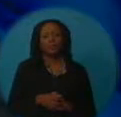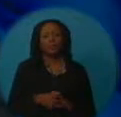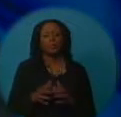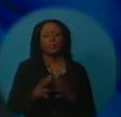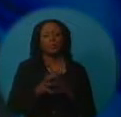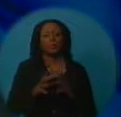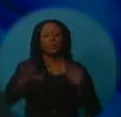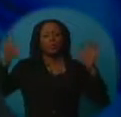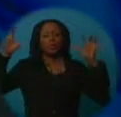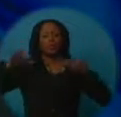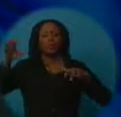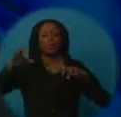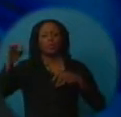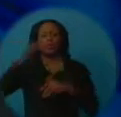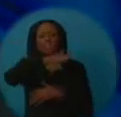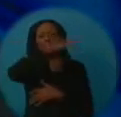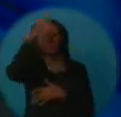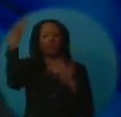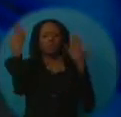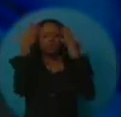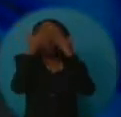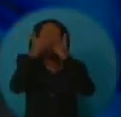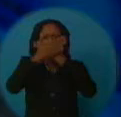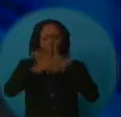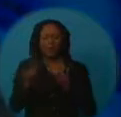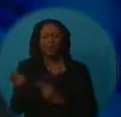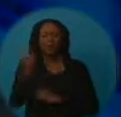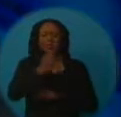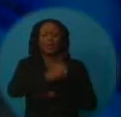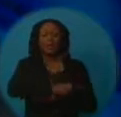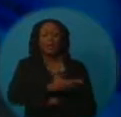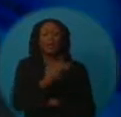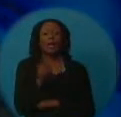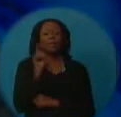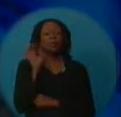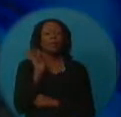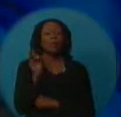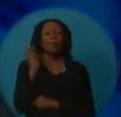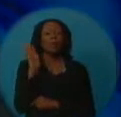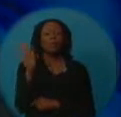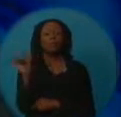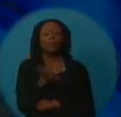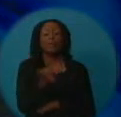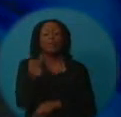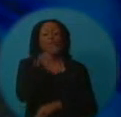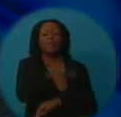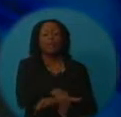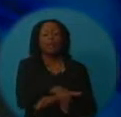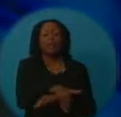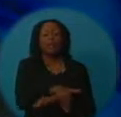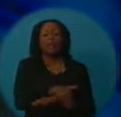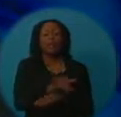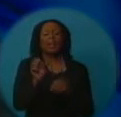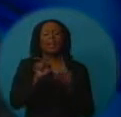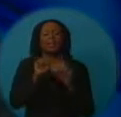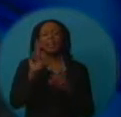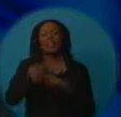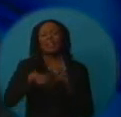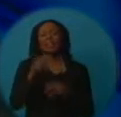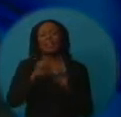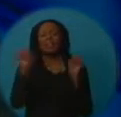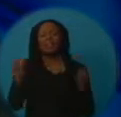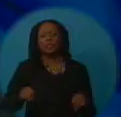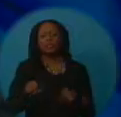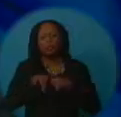Overcast skies and moderate to heavy showers have been the order of the day, and it appears the night as well, as a trough system continues